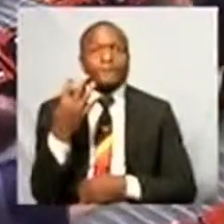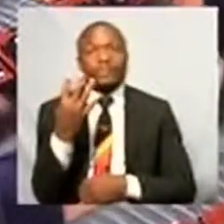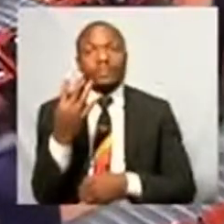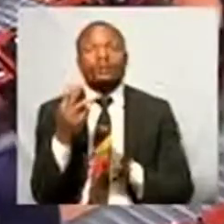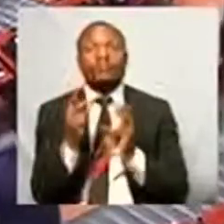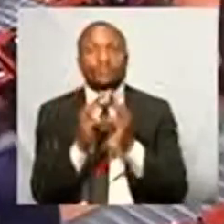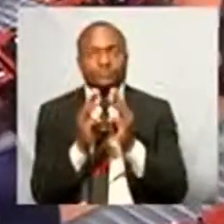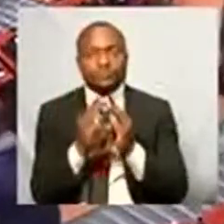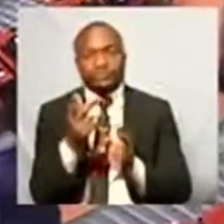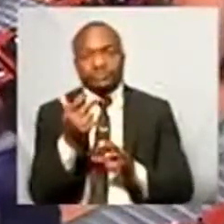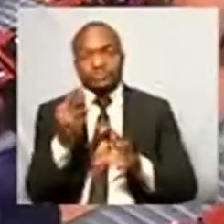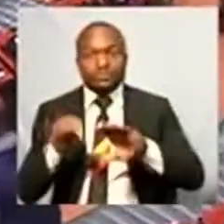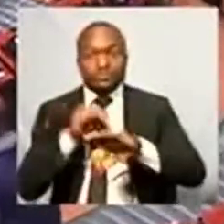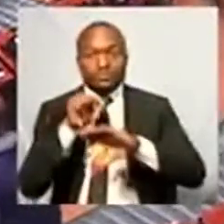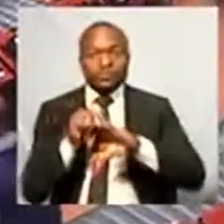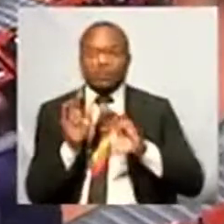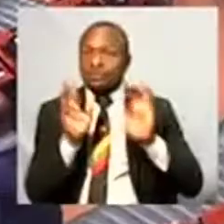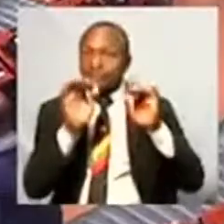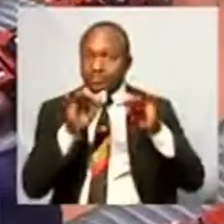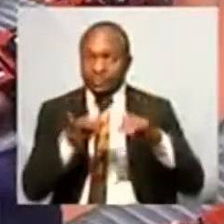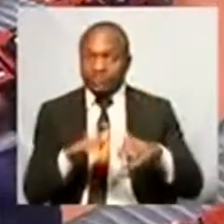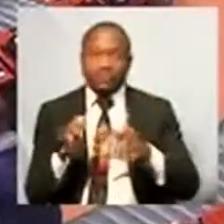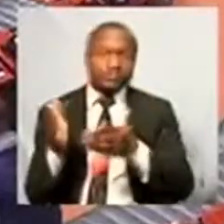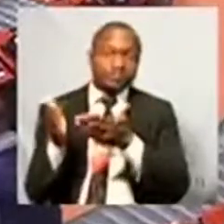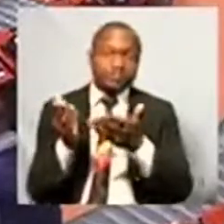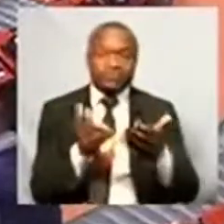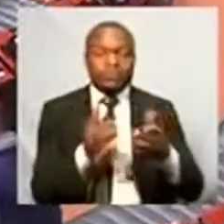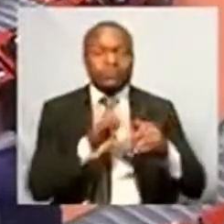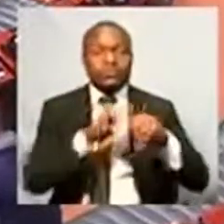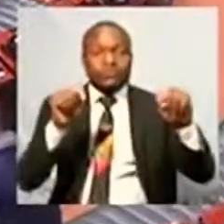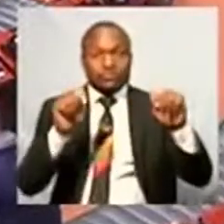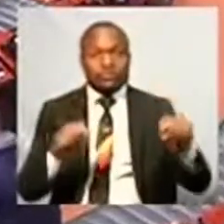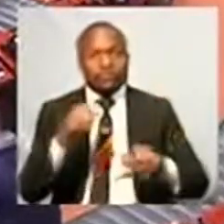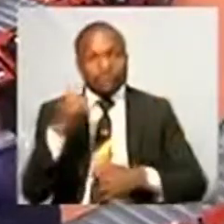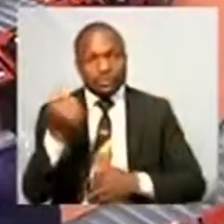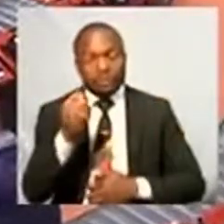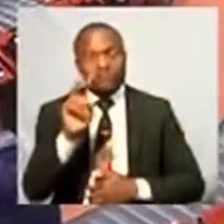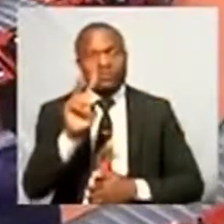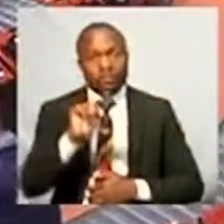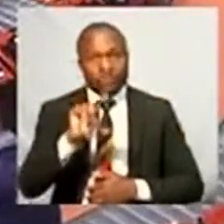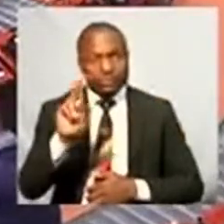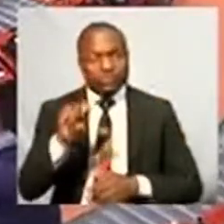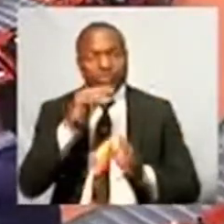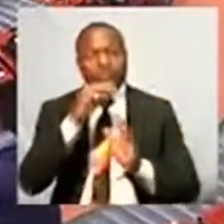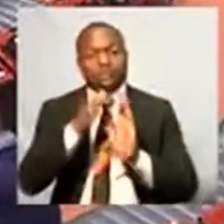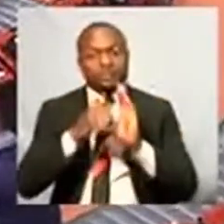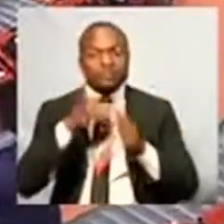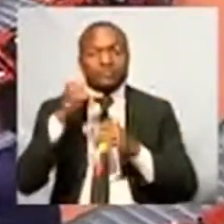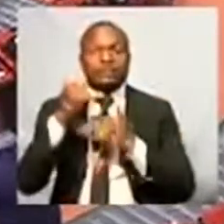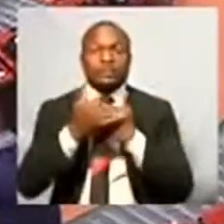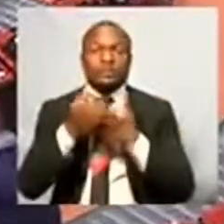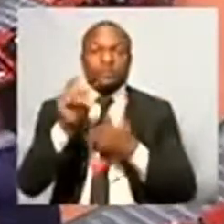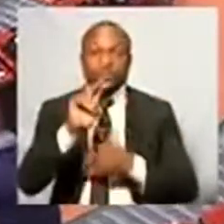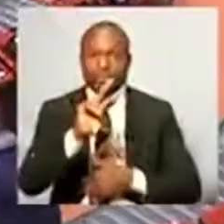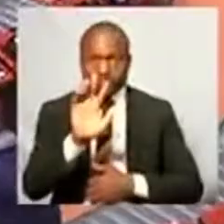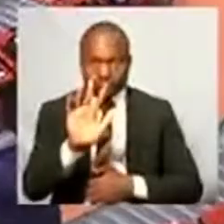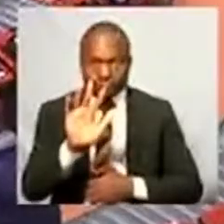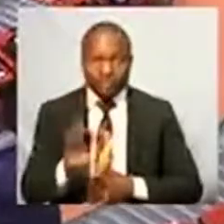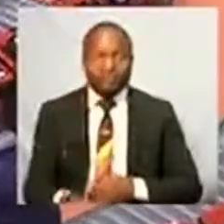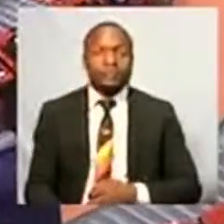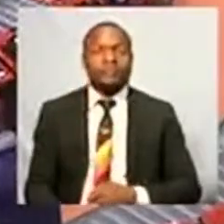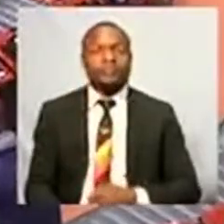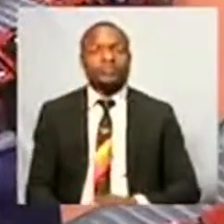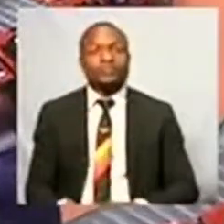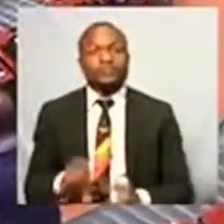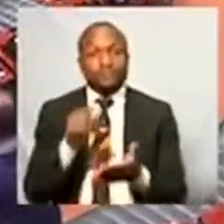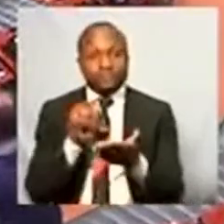session of the 13th National Assembly, laid on the table of the House on Tuesday, 22nd July 2025. So I must mention